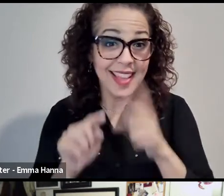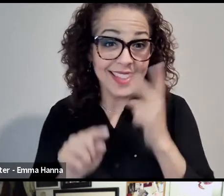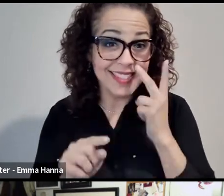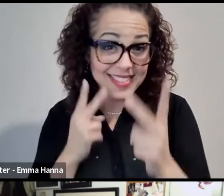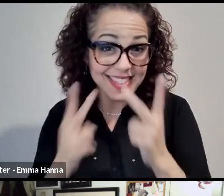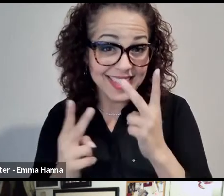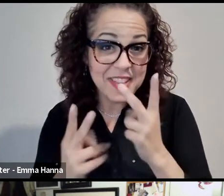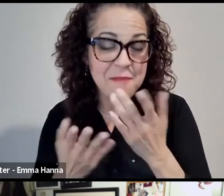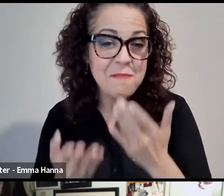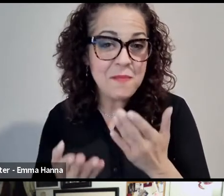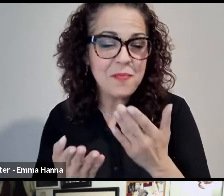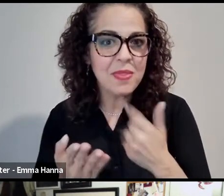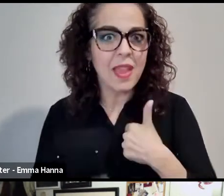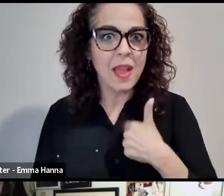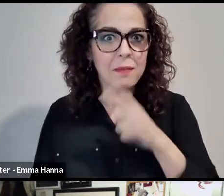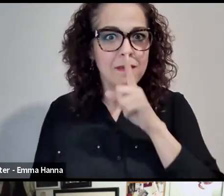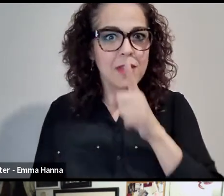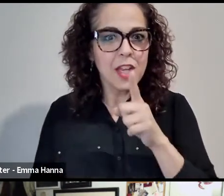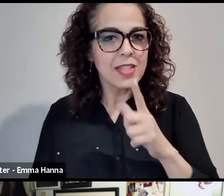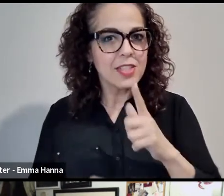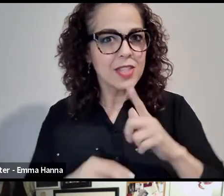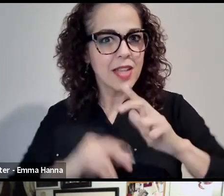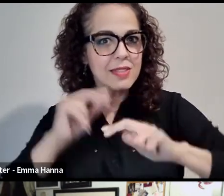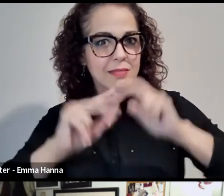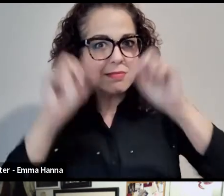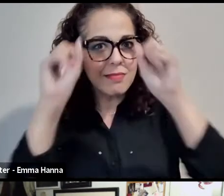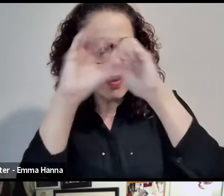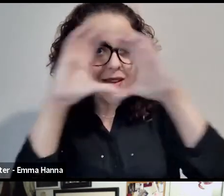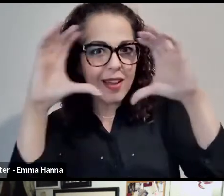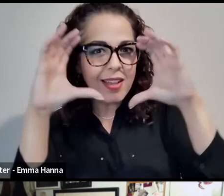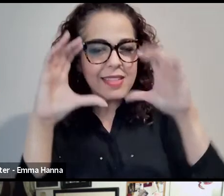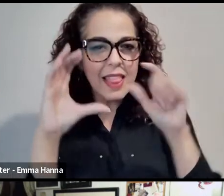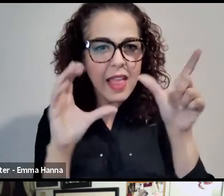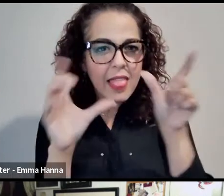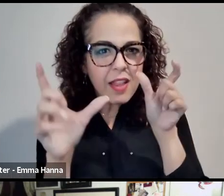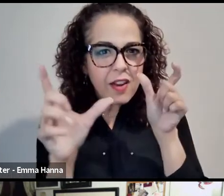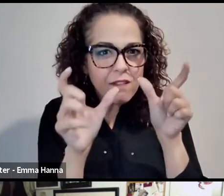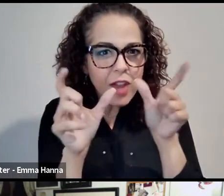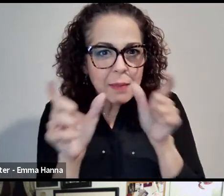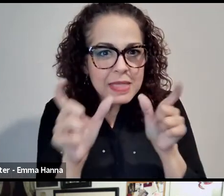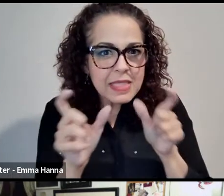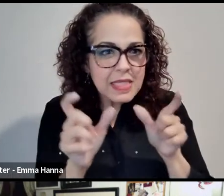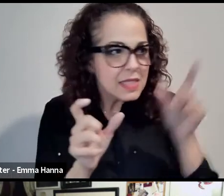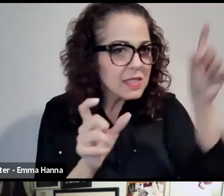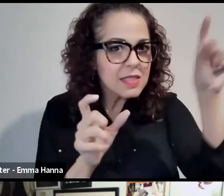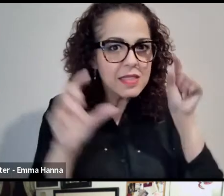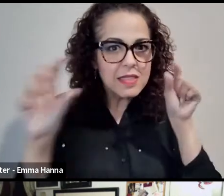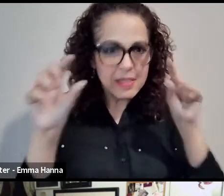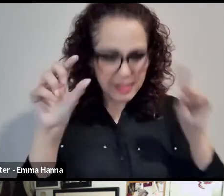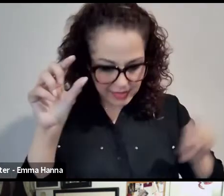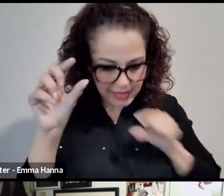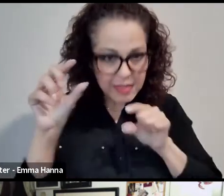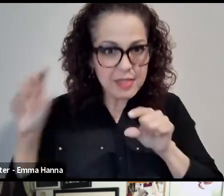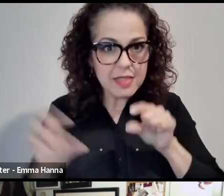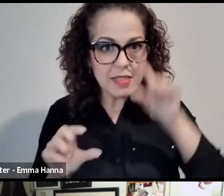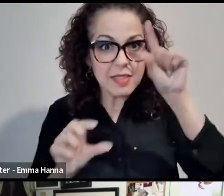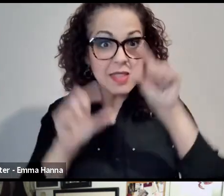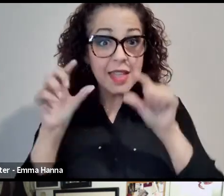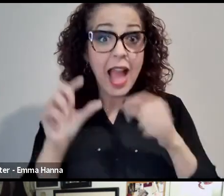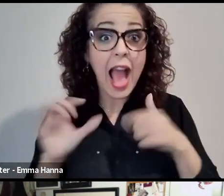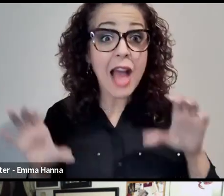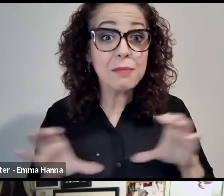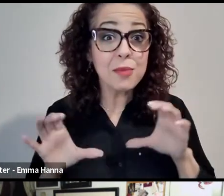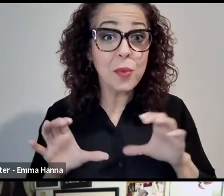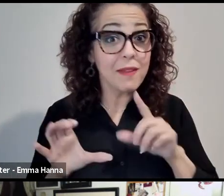I'm constructing you in my head out of fragments. Like I'm just doing a more extreme version of what